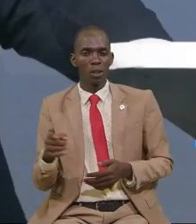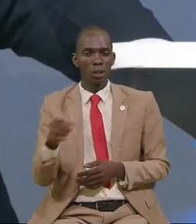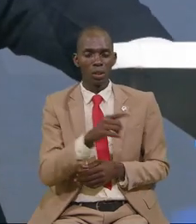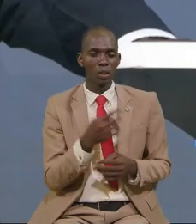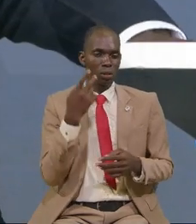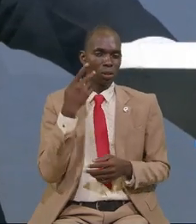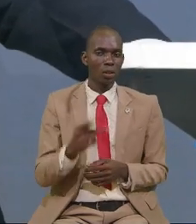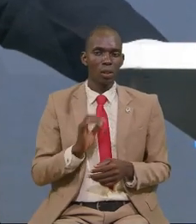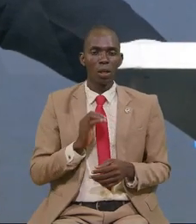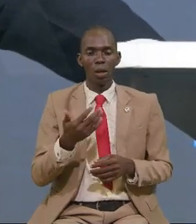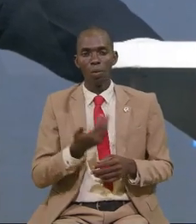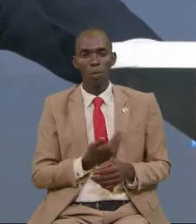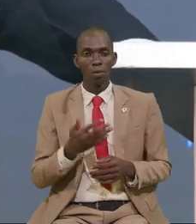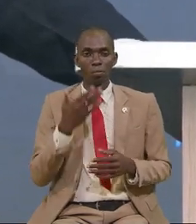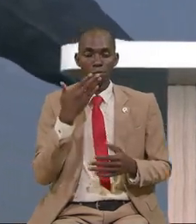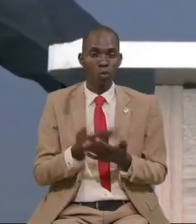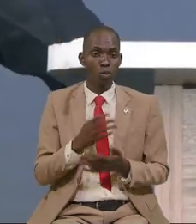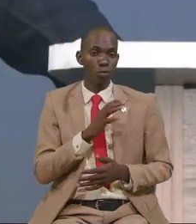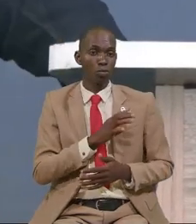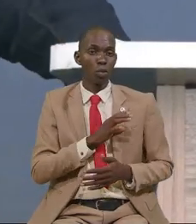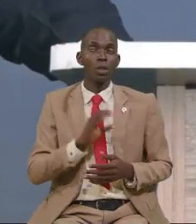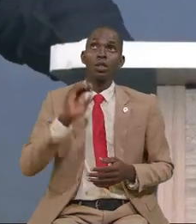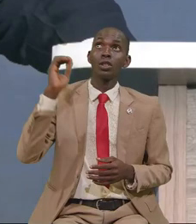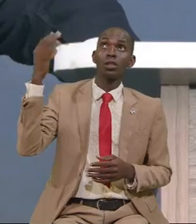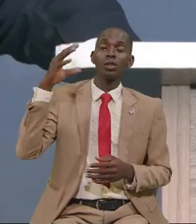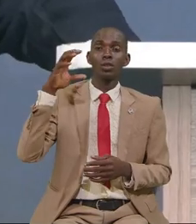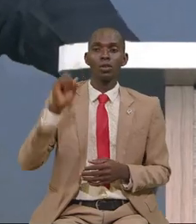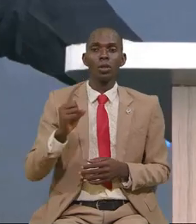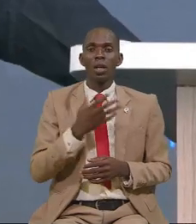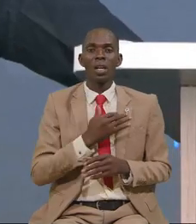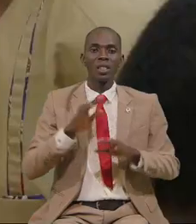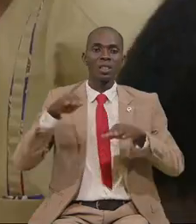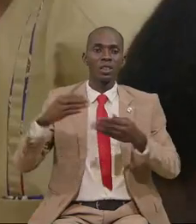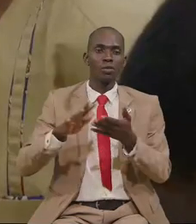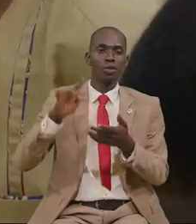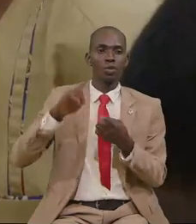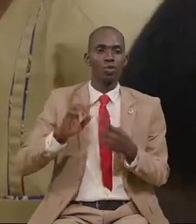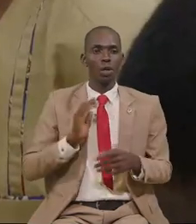they glorify our Father who is